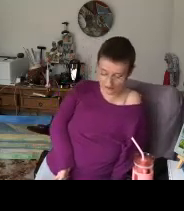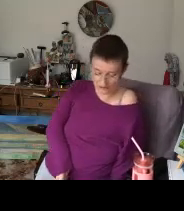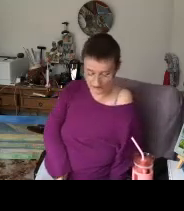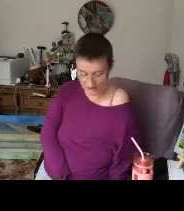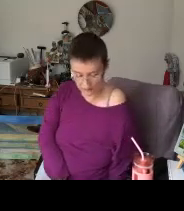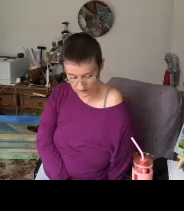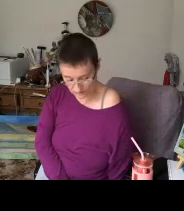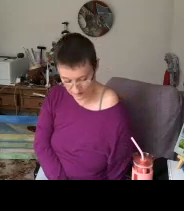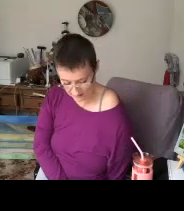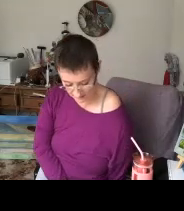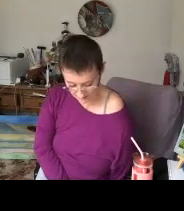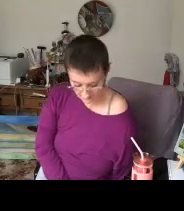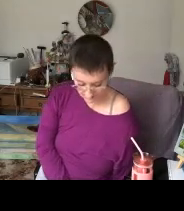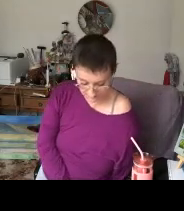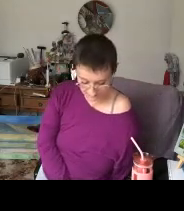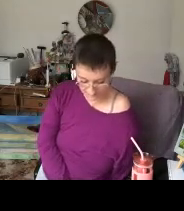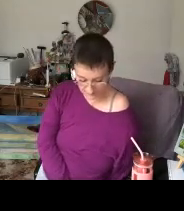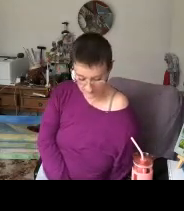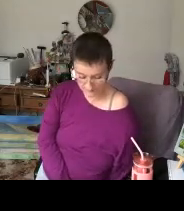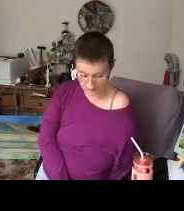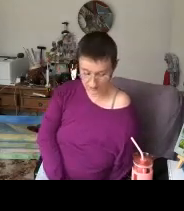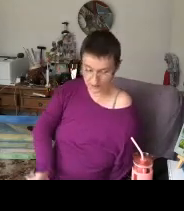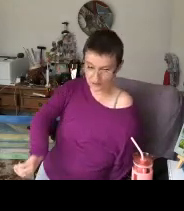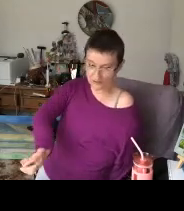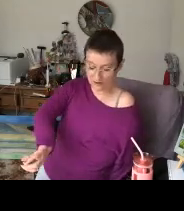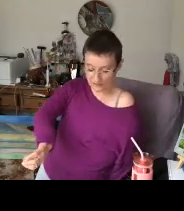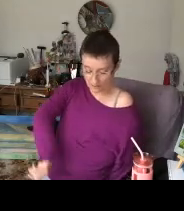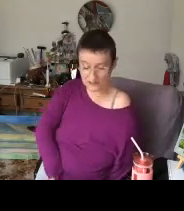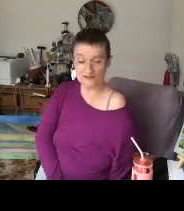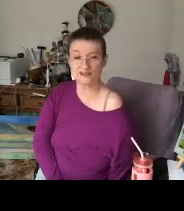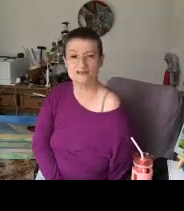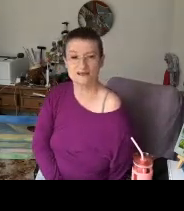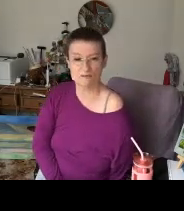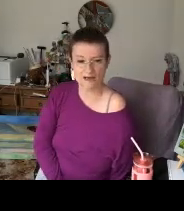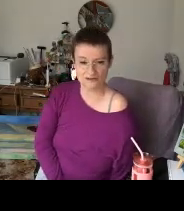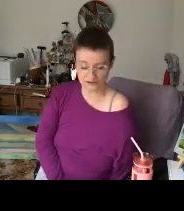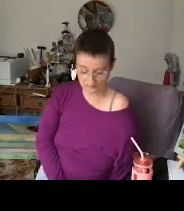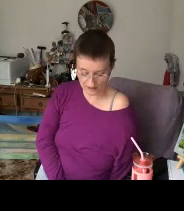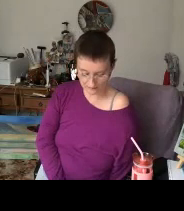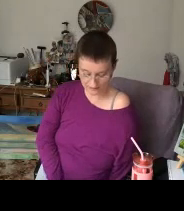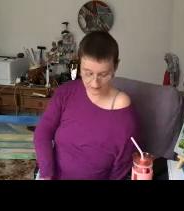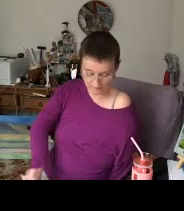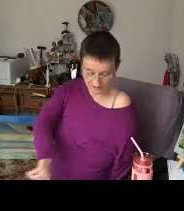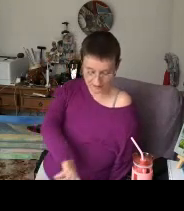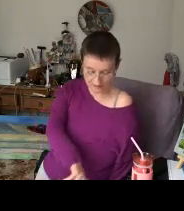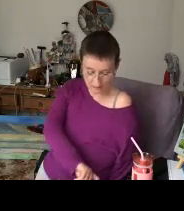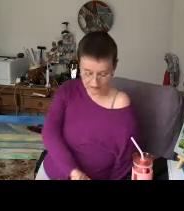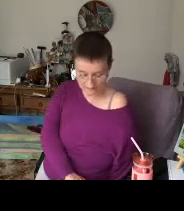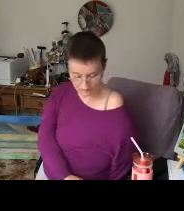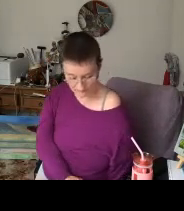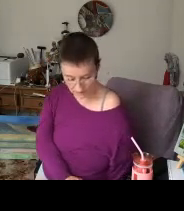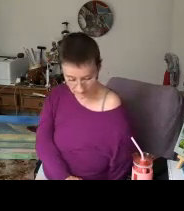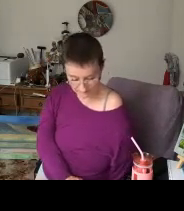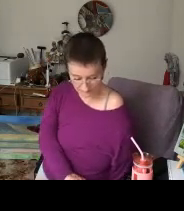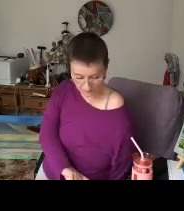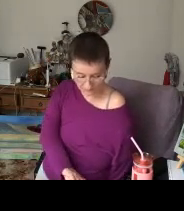changed how we do things have, are not being seen in our mainstream galleries. So top